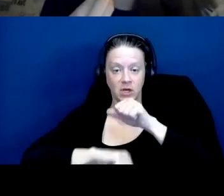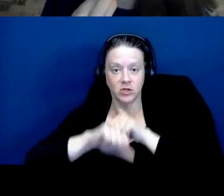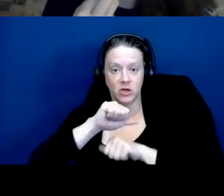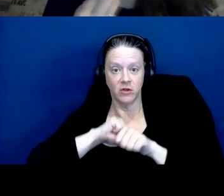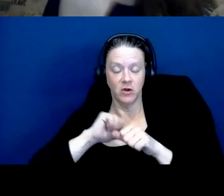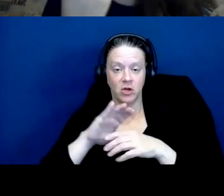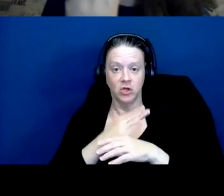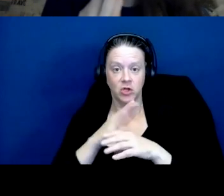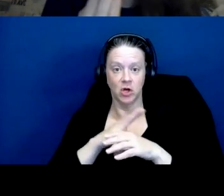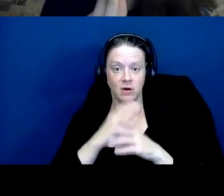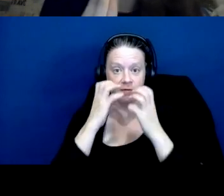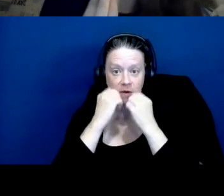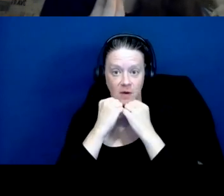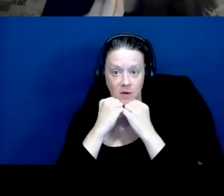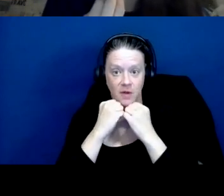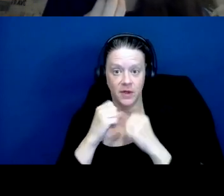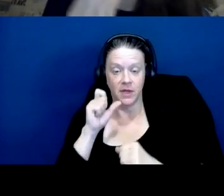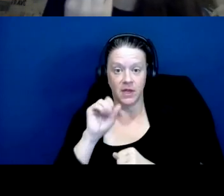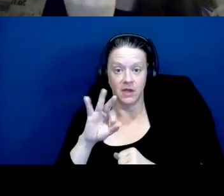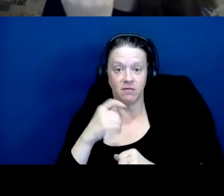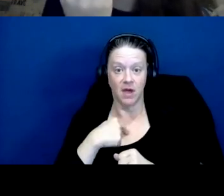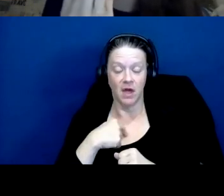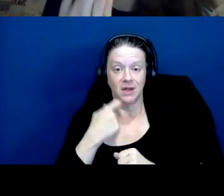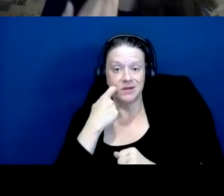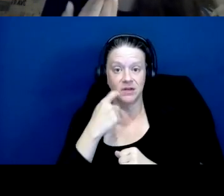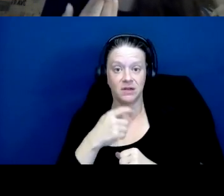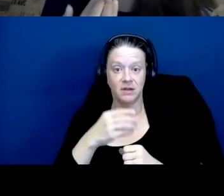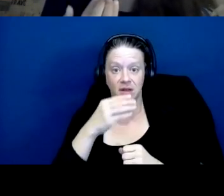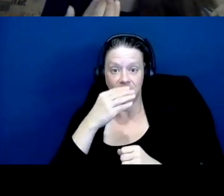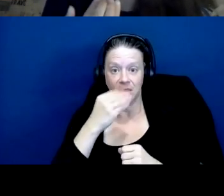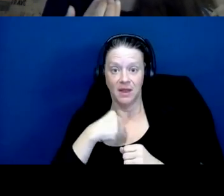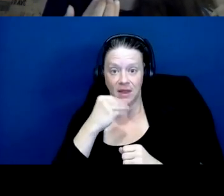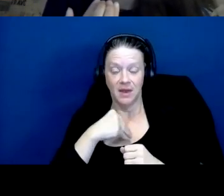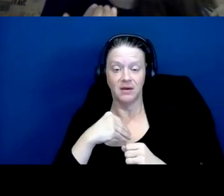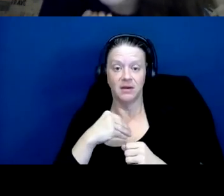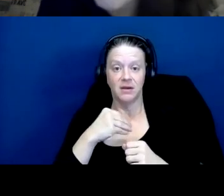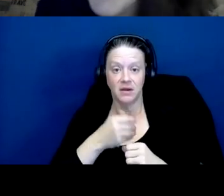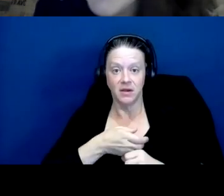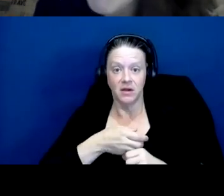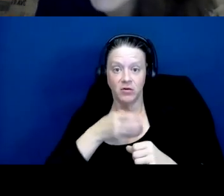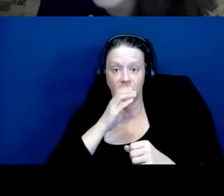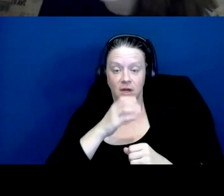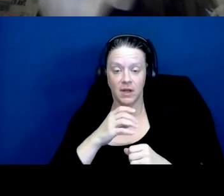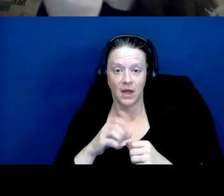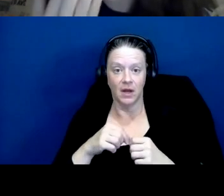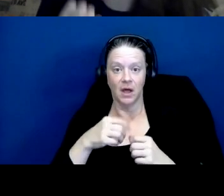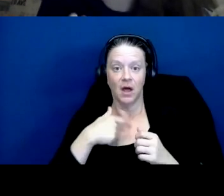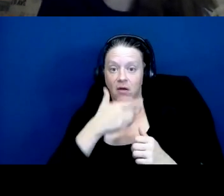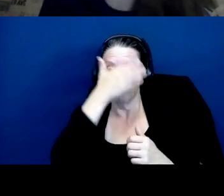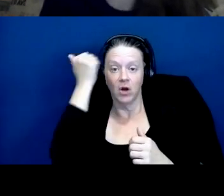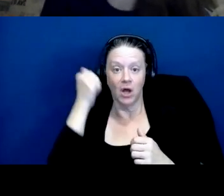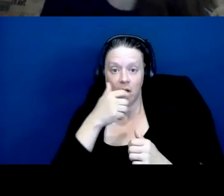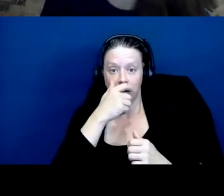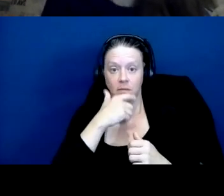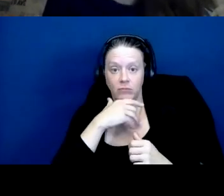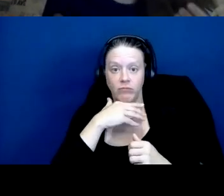from my drink and I forgot my mask down, or maybe my mask slid below my nose, help me, please remind me to put